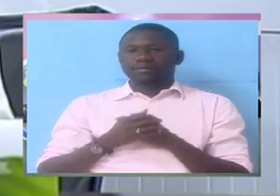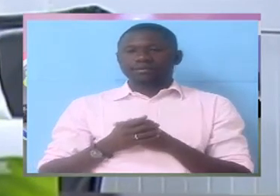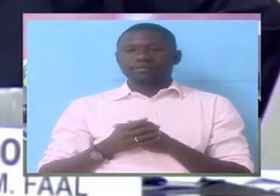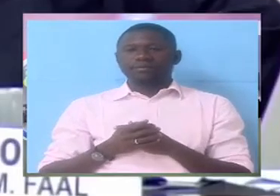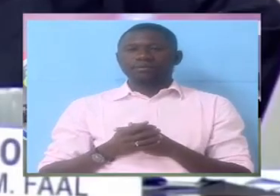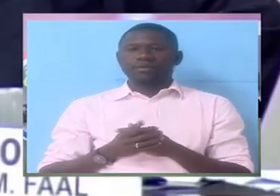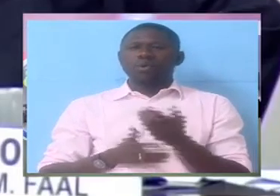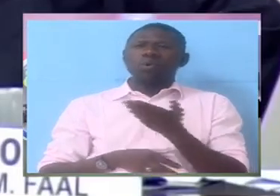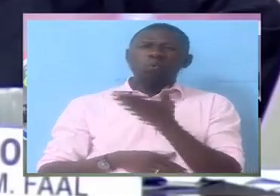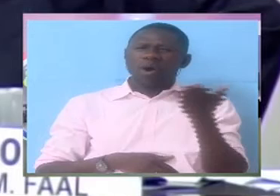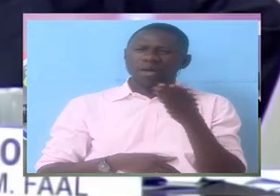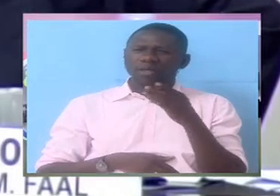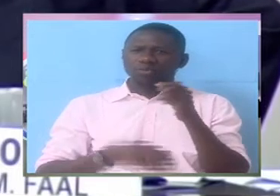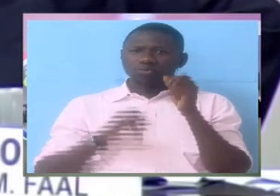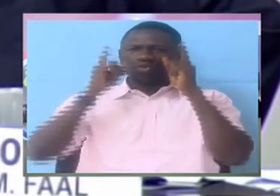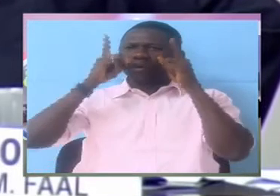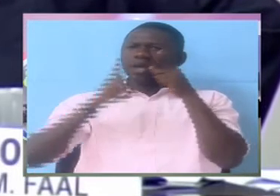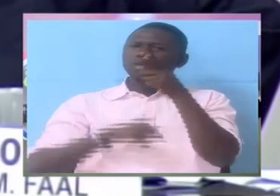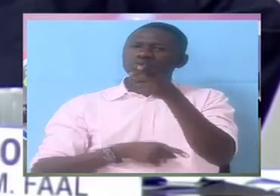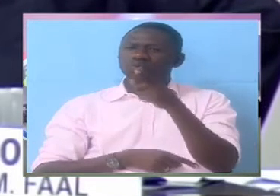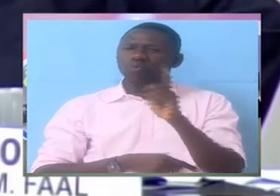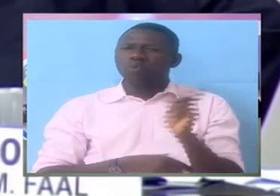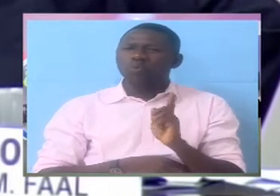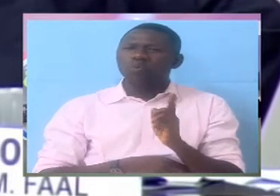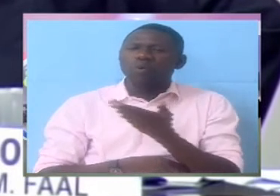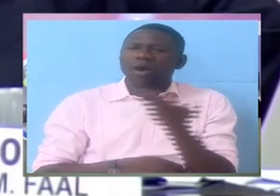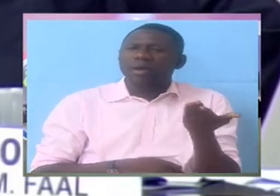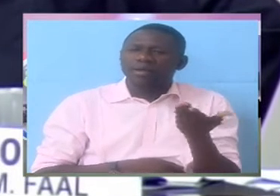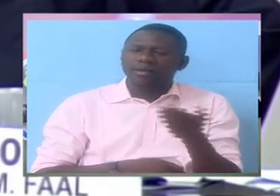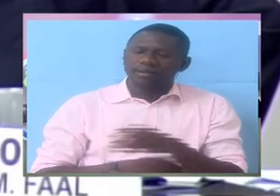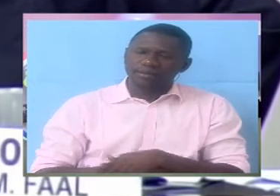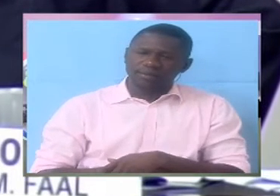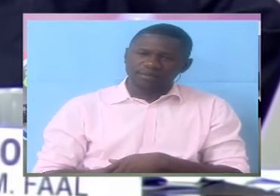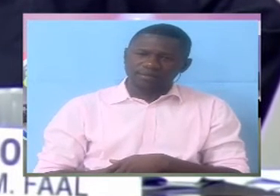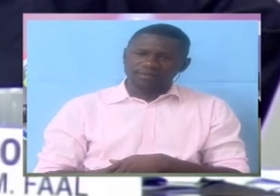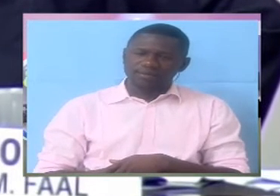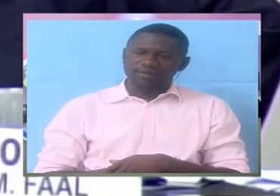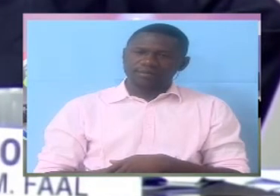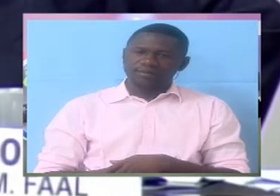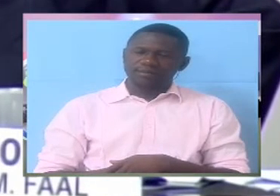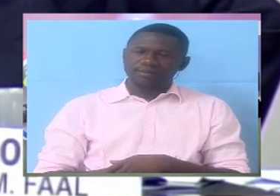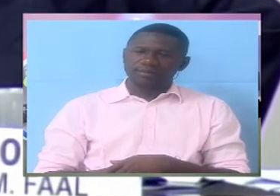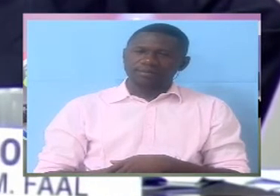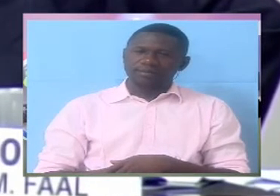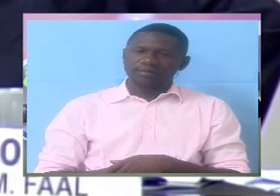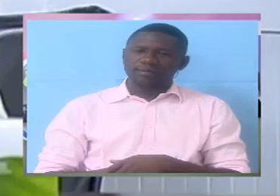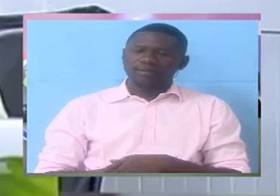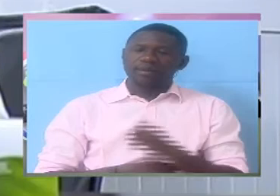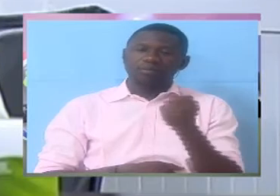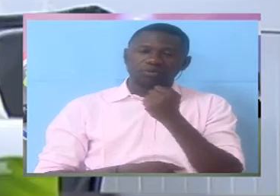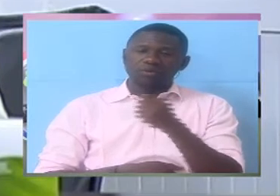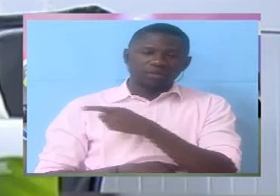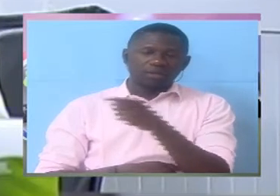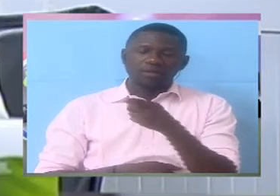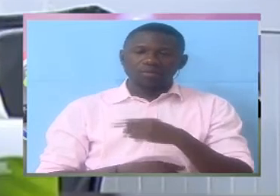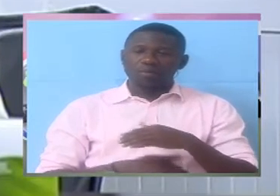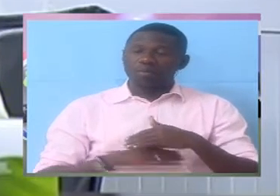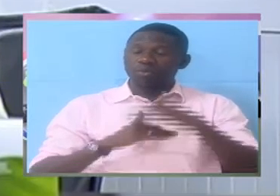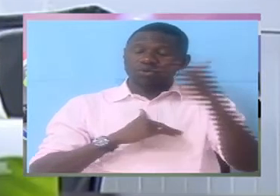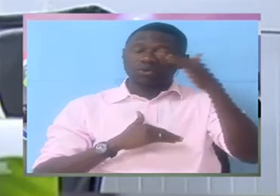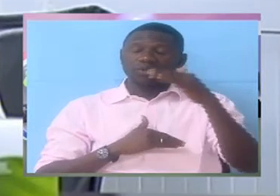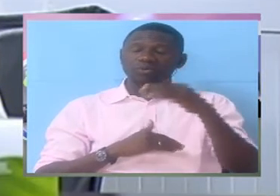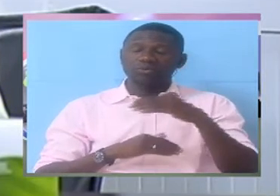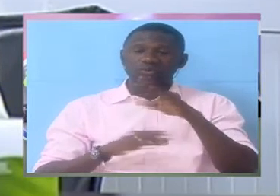Why would it be a surprise to you? Because they are the most senior to conduct